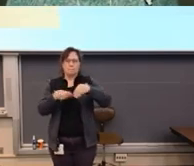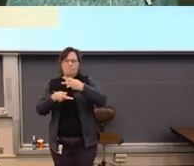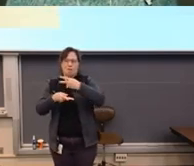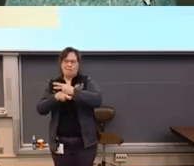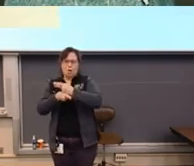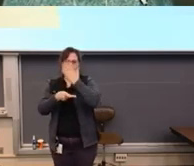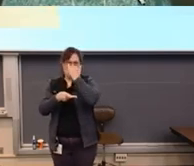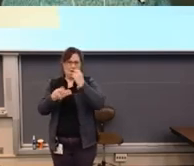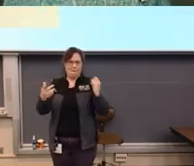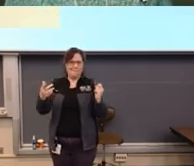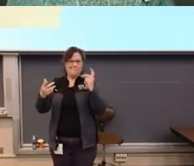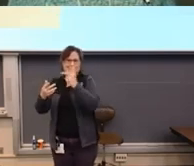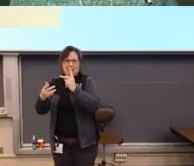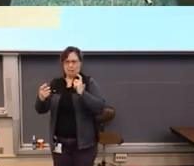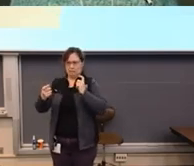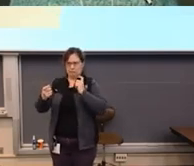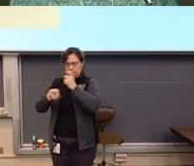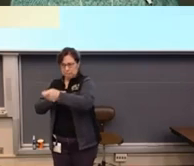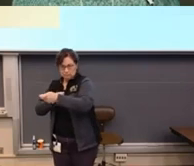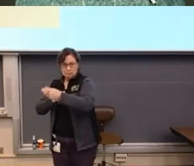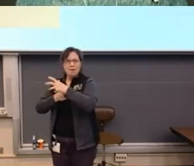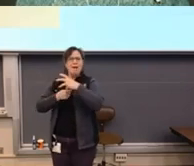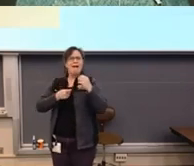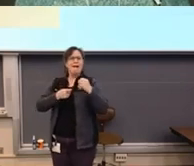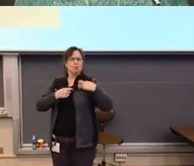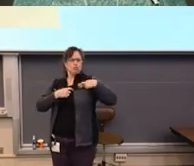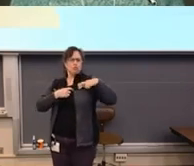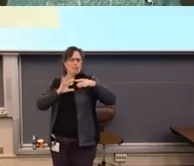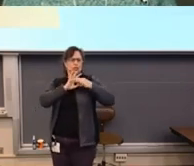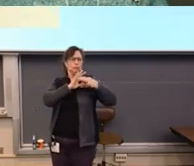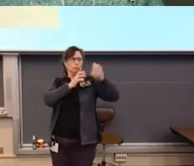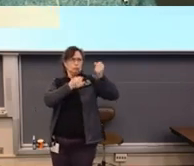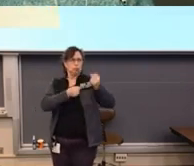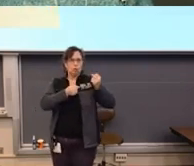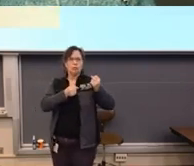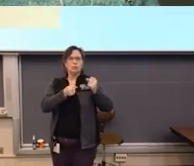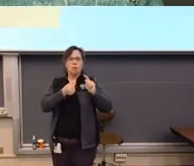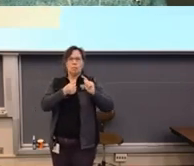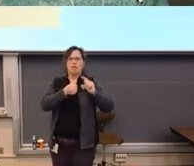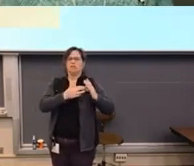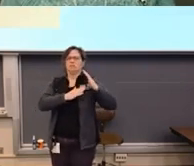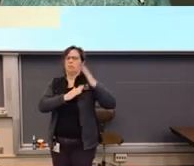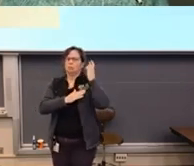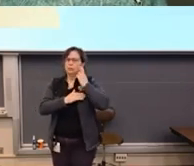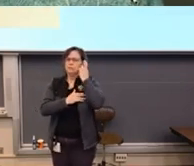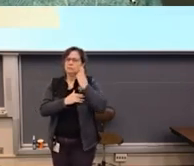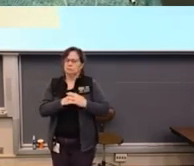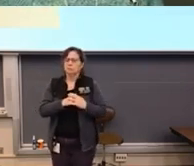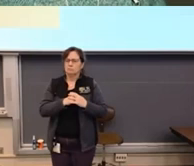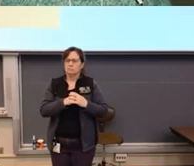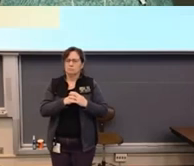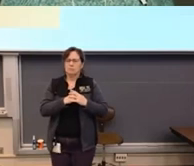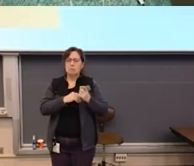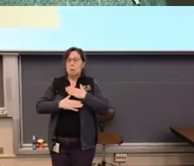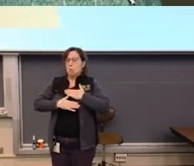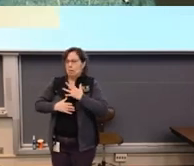back to family members and for religious reasons, which is a number one reason of why they are willing